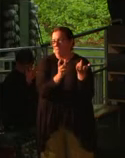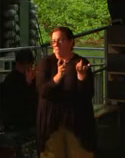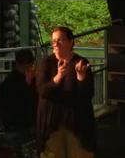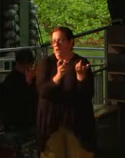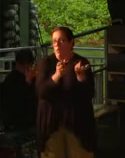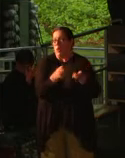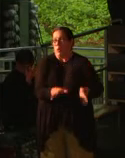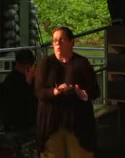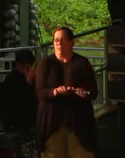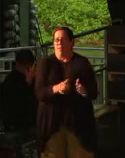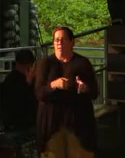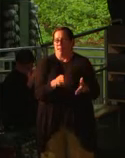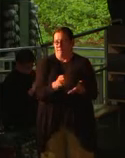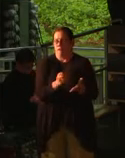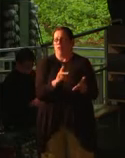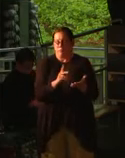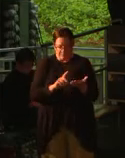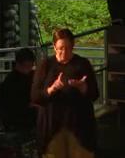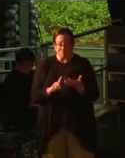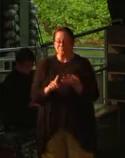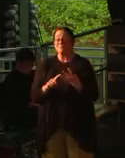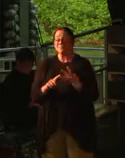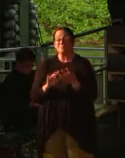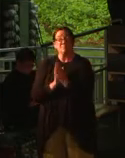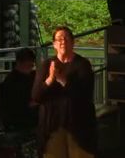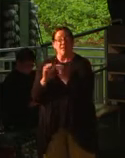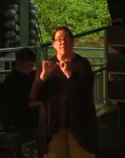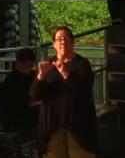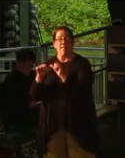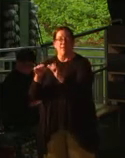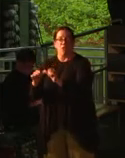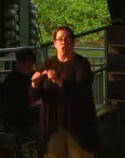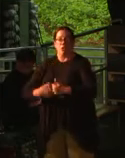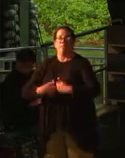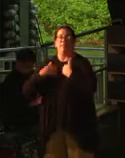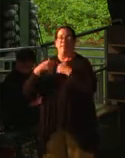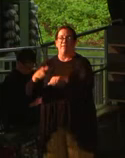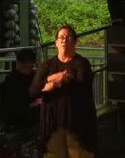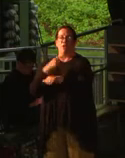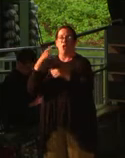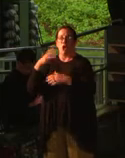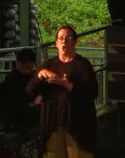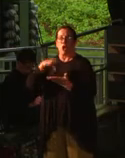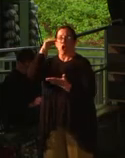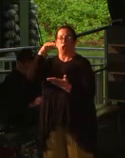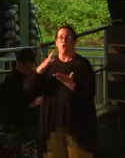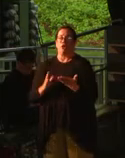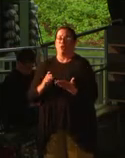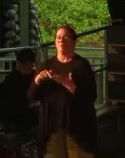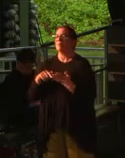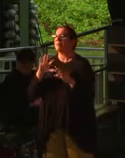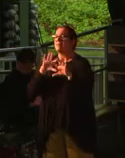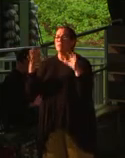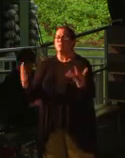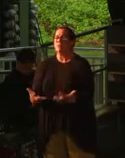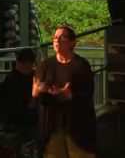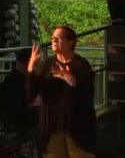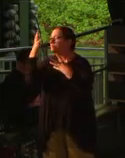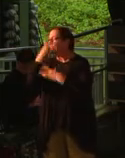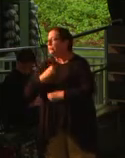Become lifelong learners. This world is too big and beautiful and way too fascinating to stop.